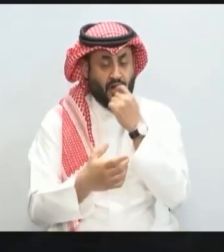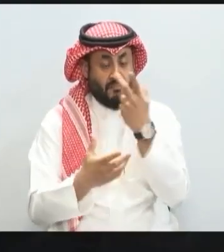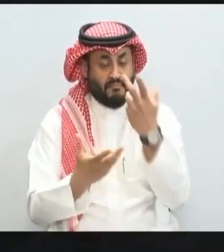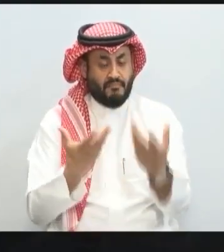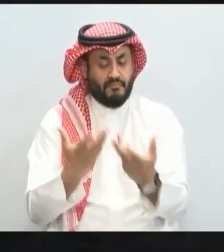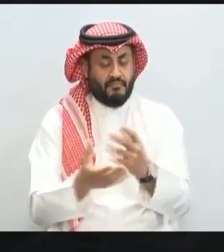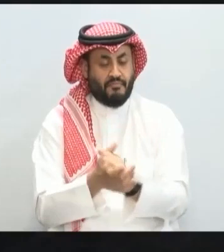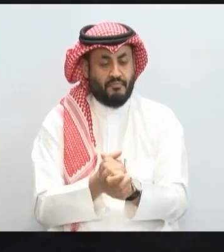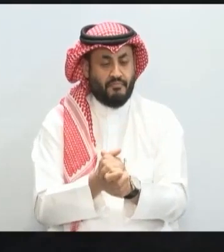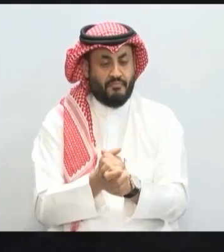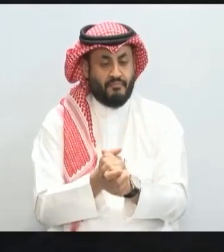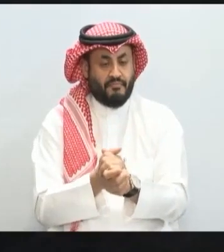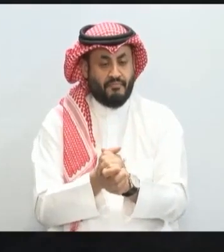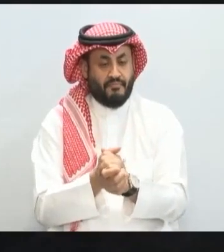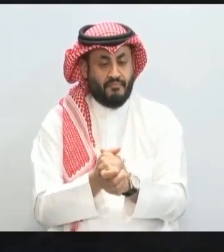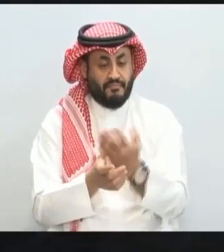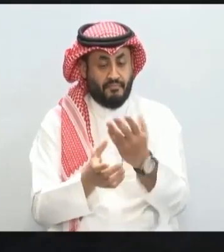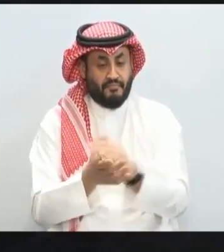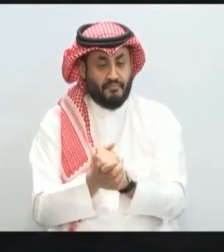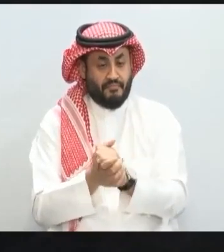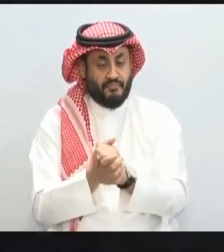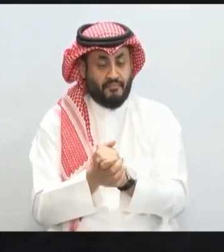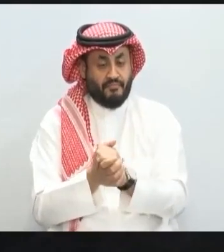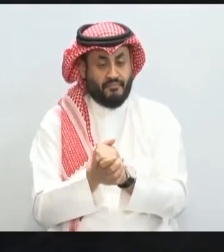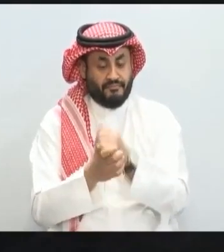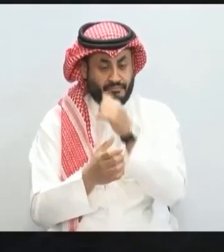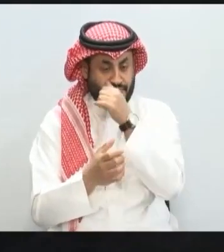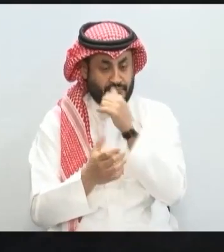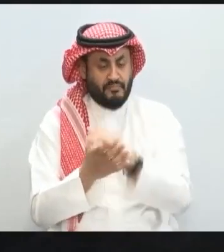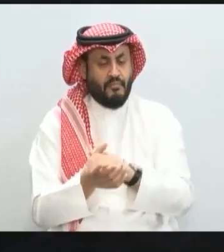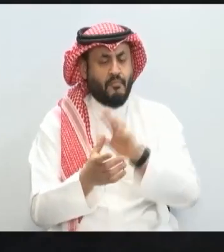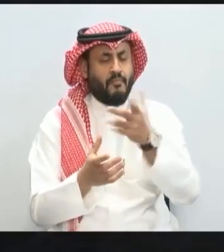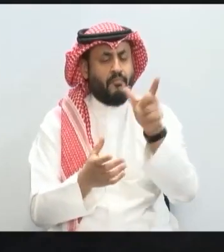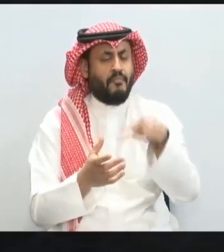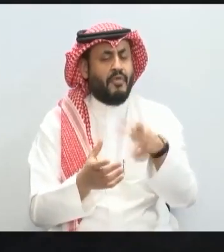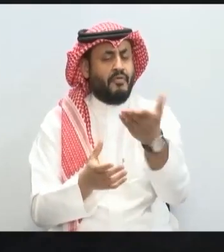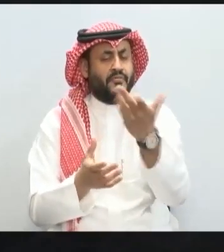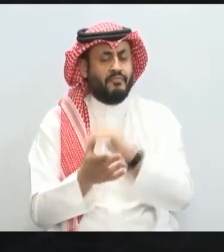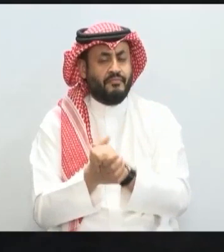gourmet cook, do you know what does it mean to be a gourmet cook? Who is a gourmet cook?